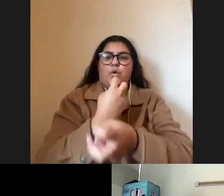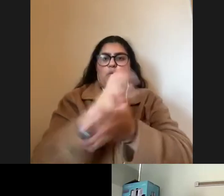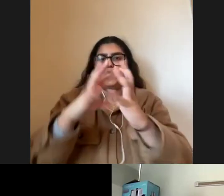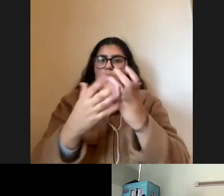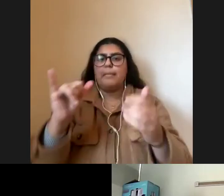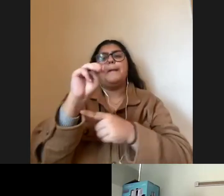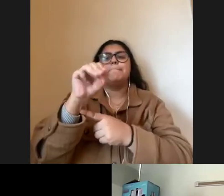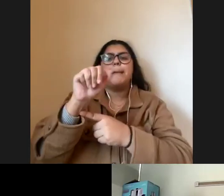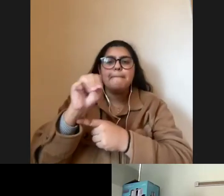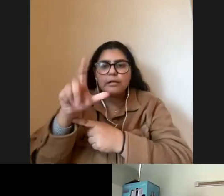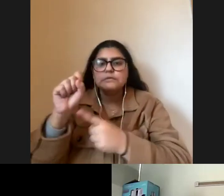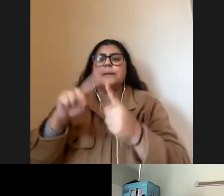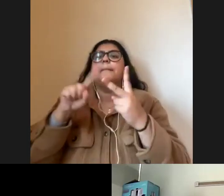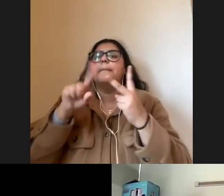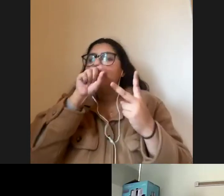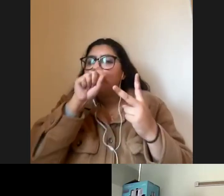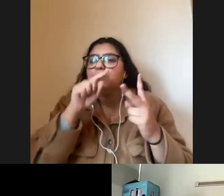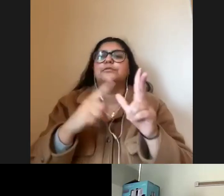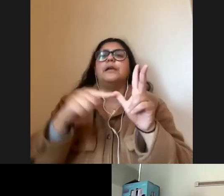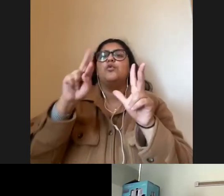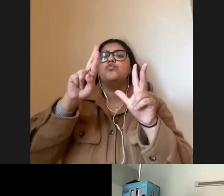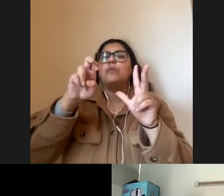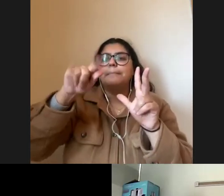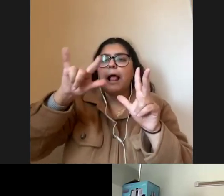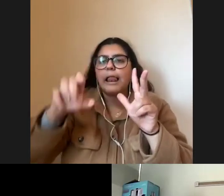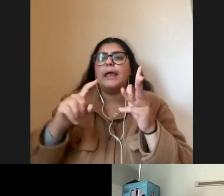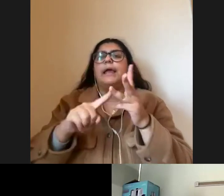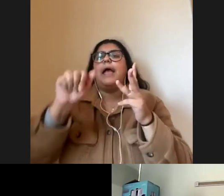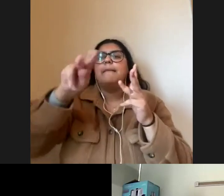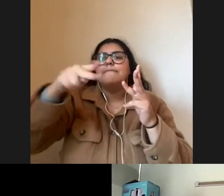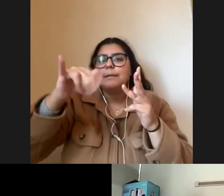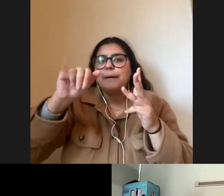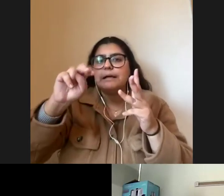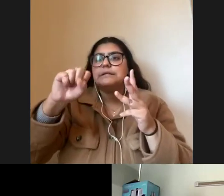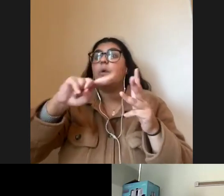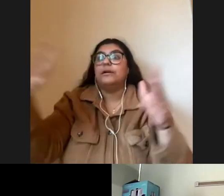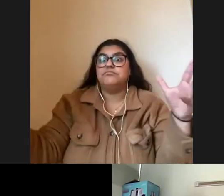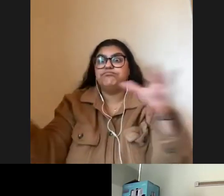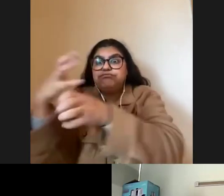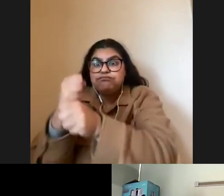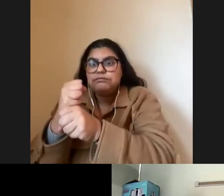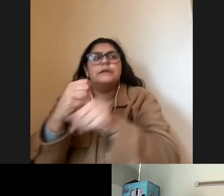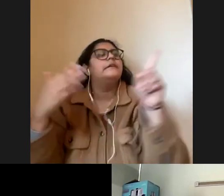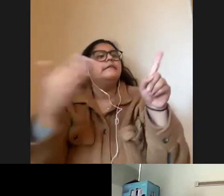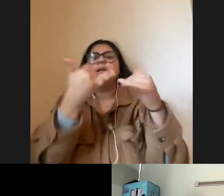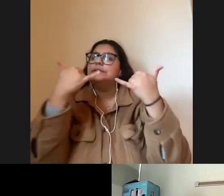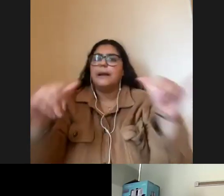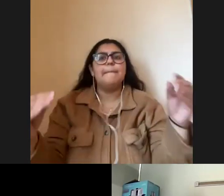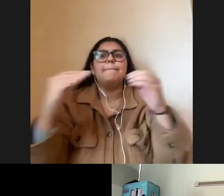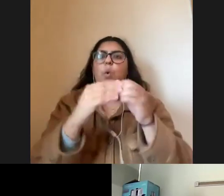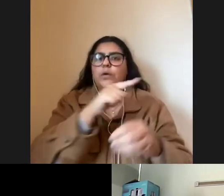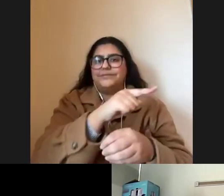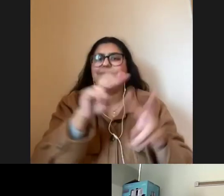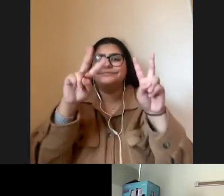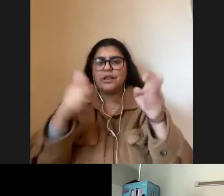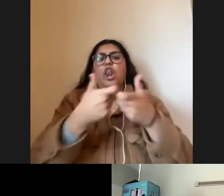the birds, the reptiles, and amphibians, and you combine them all together, there's still more fish. So fish are the largest group of vertebrates on the